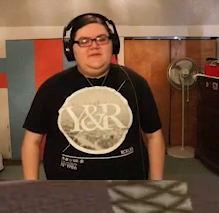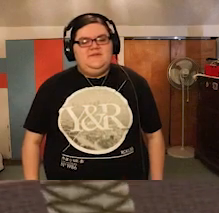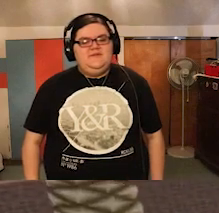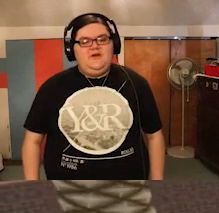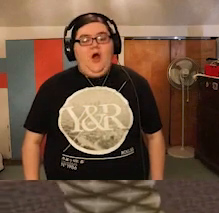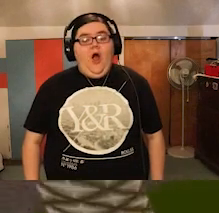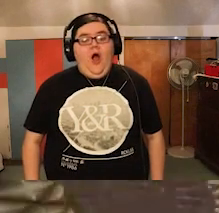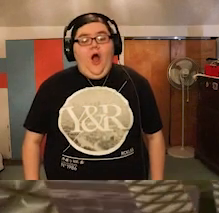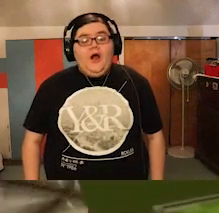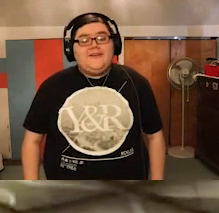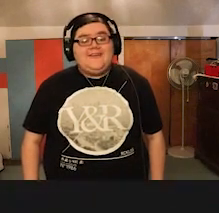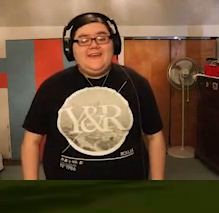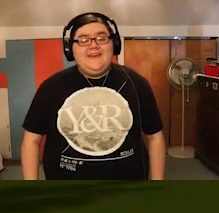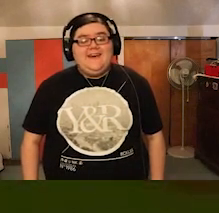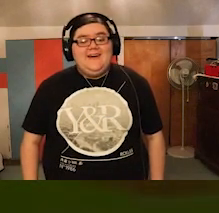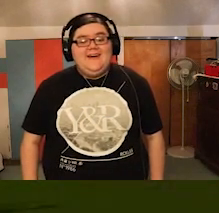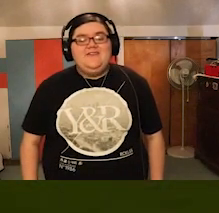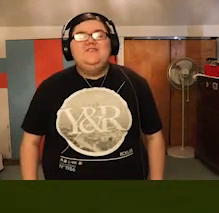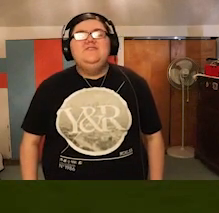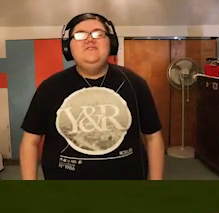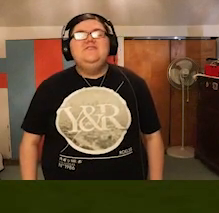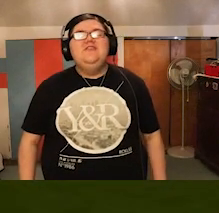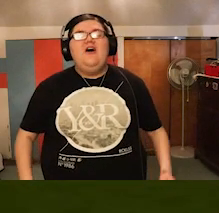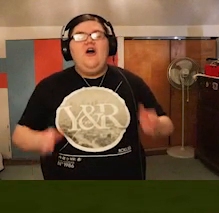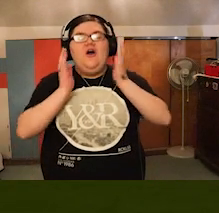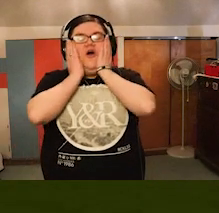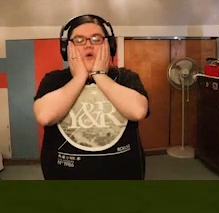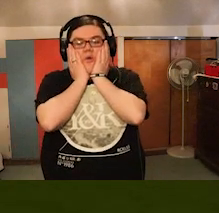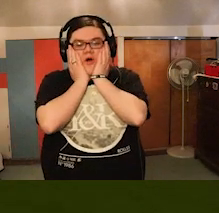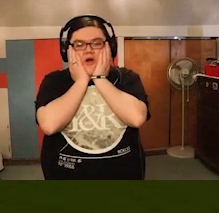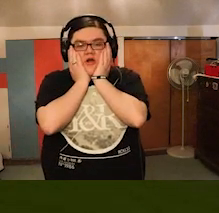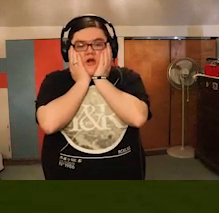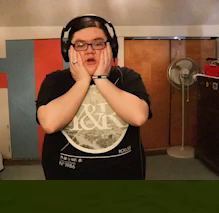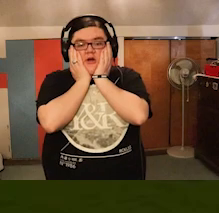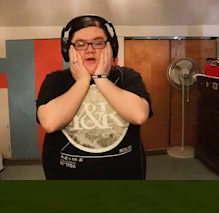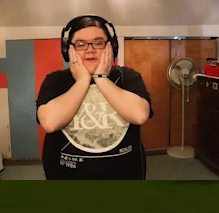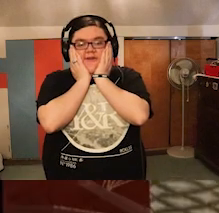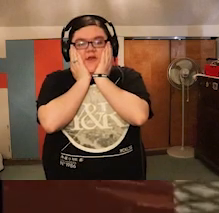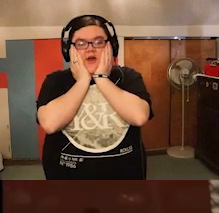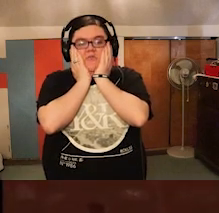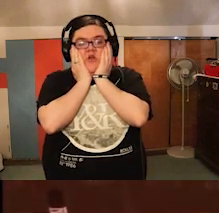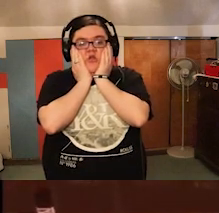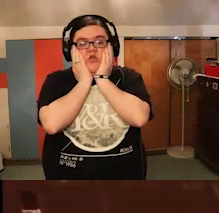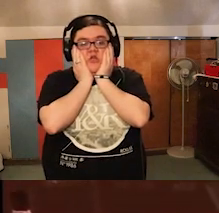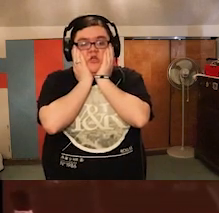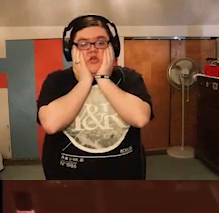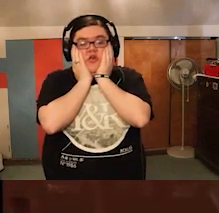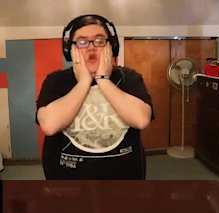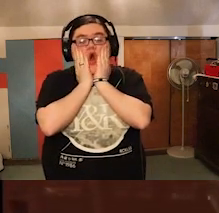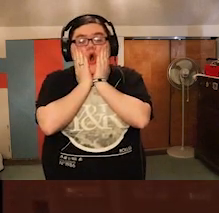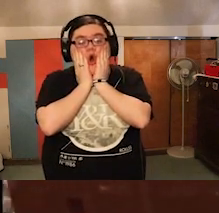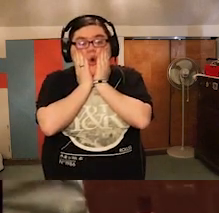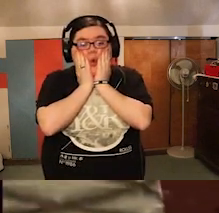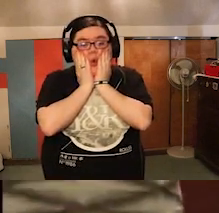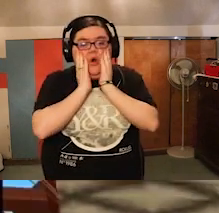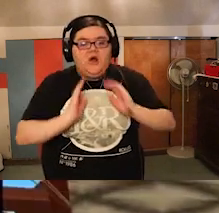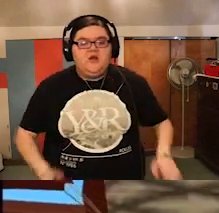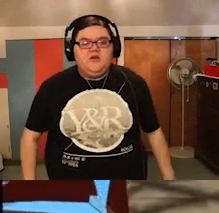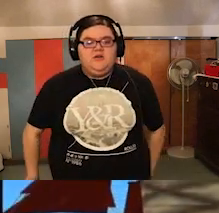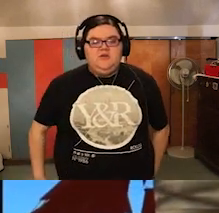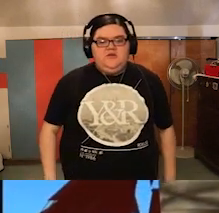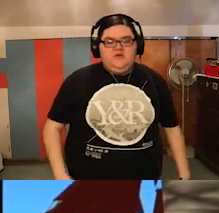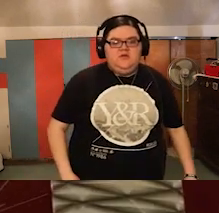mate, what makes you... Did he? I actually bounced off the hole. No. I actually Simon! Bounced off the hole. No. Oh, now all I've got to do is go straight